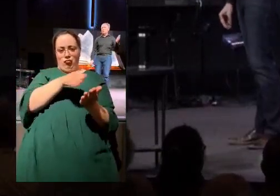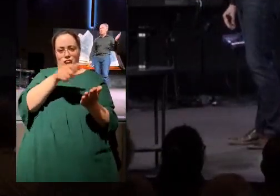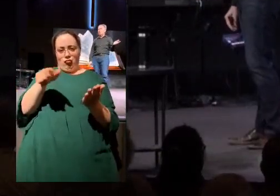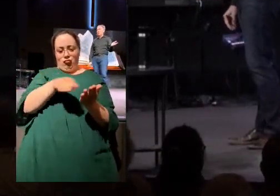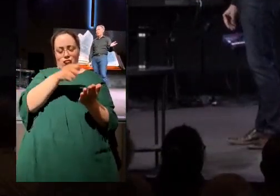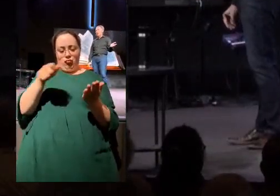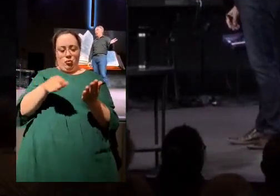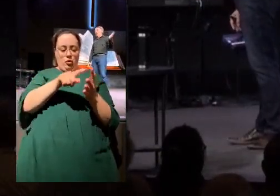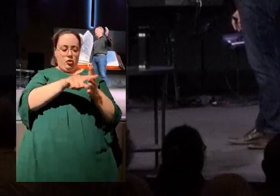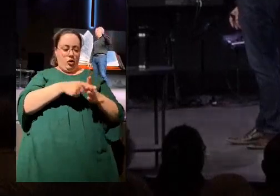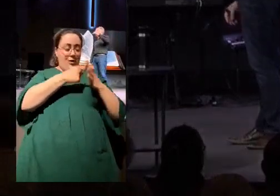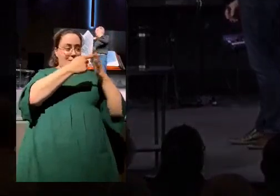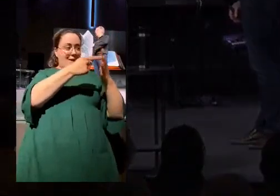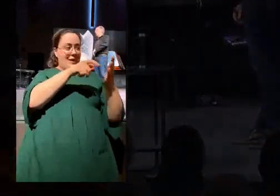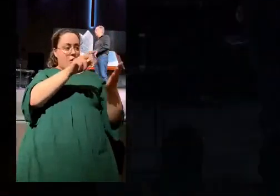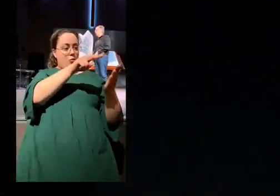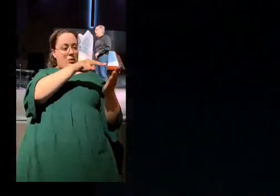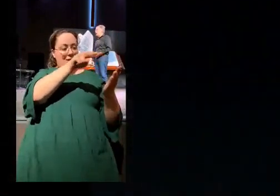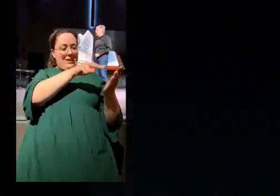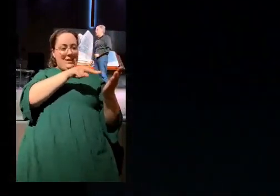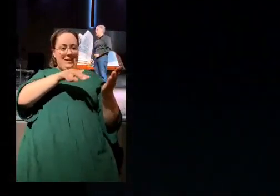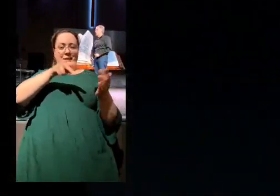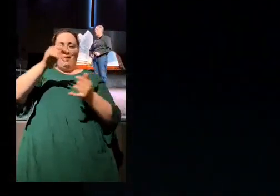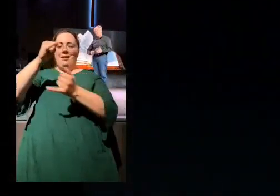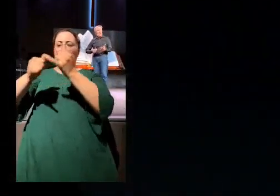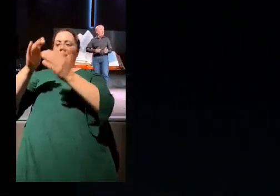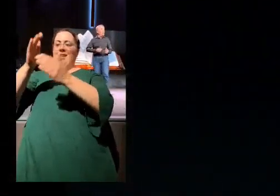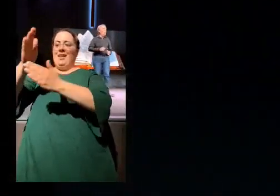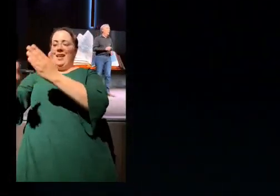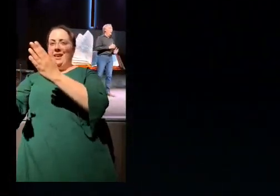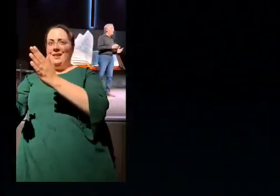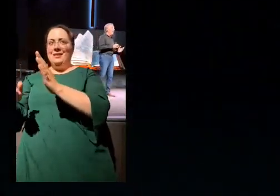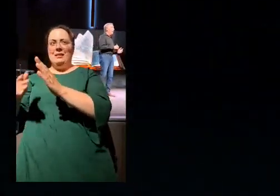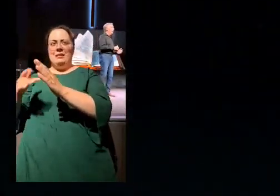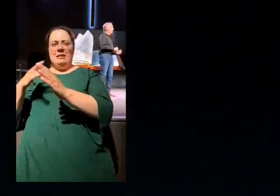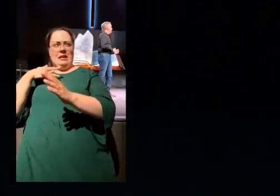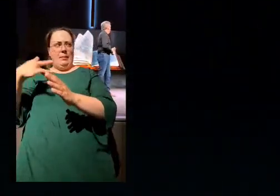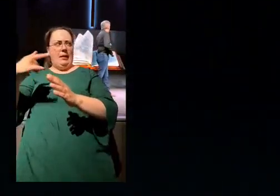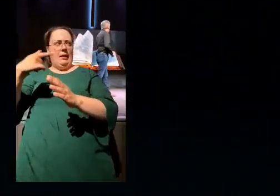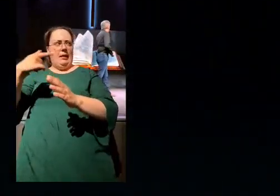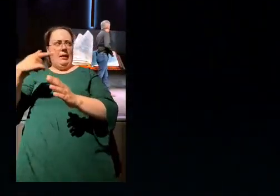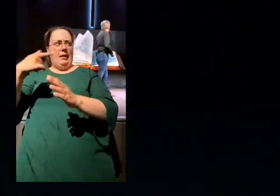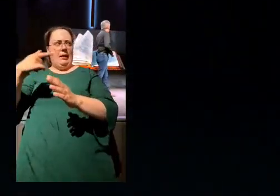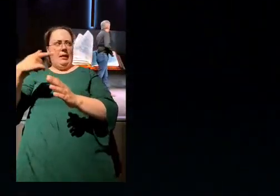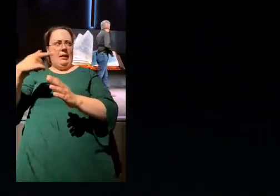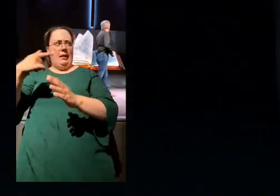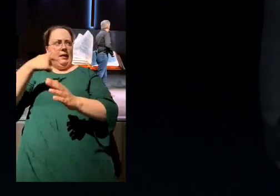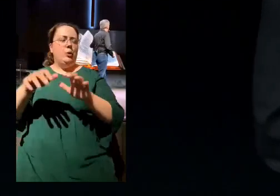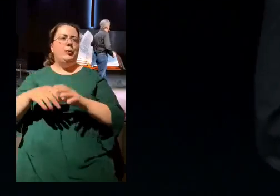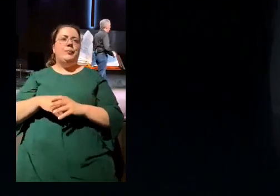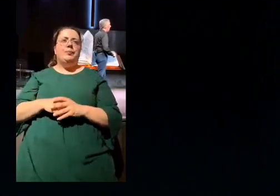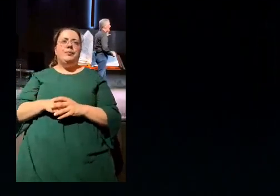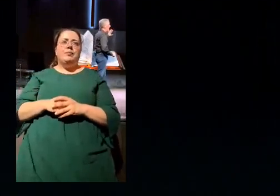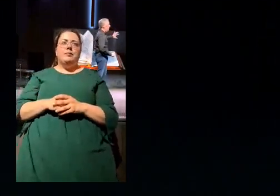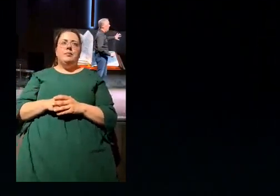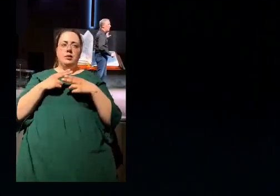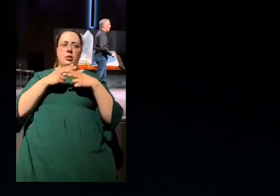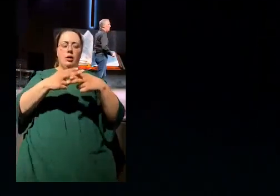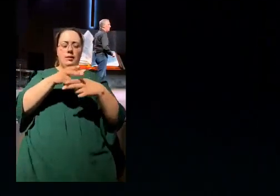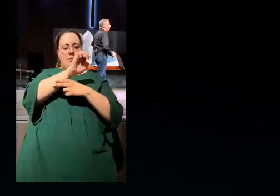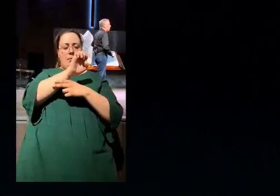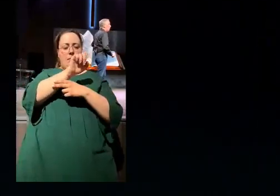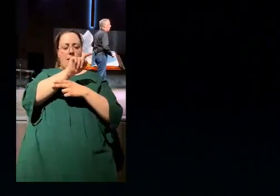at the beginning, and you read your way to the end. Okay, I get it. There is what we call the meta-narrative of the Bible, which means that there